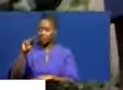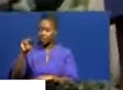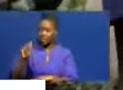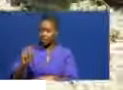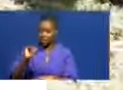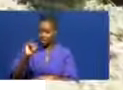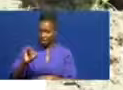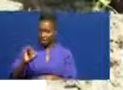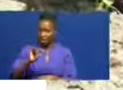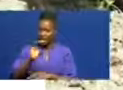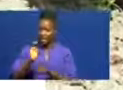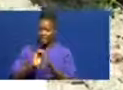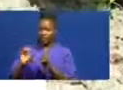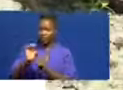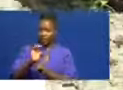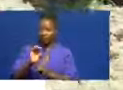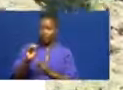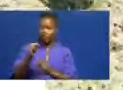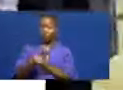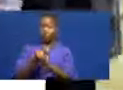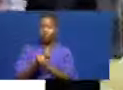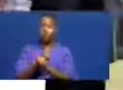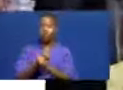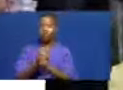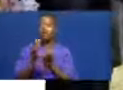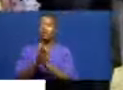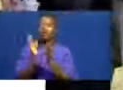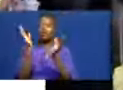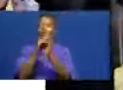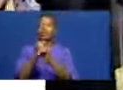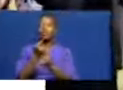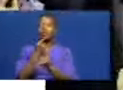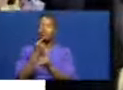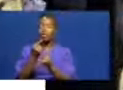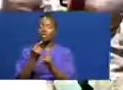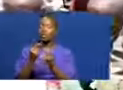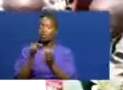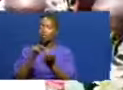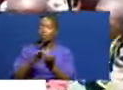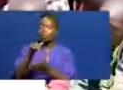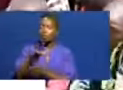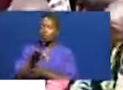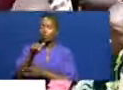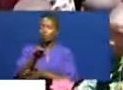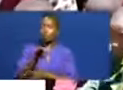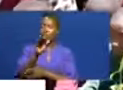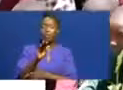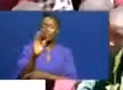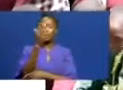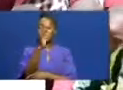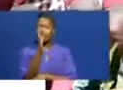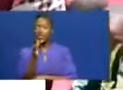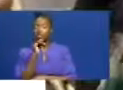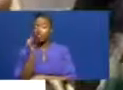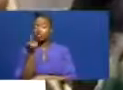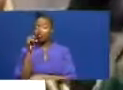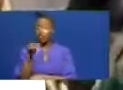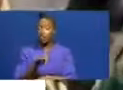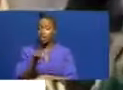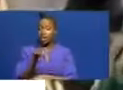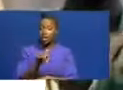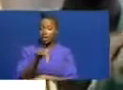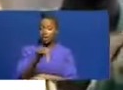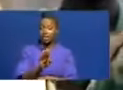Program, adhering to the presidential directive of planting trees to increase forest cover. Tumesema si kupanda peke yake,